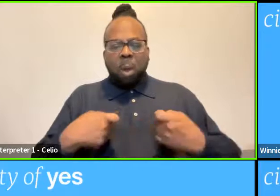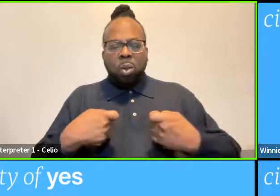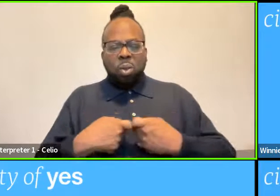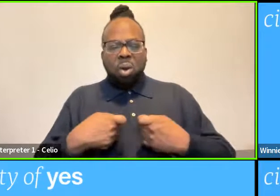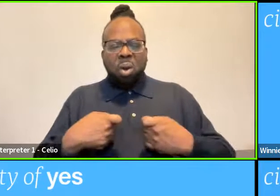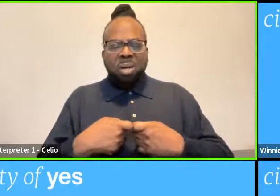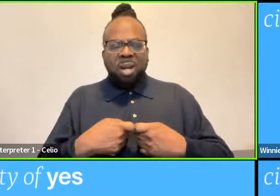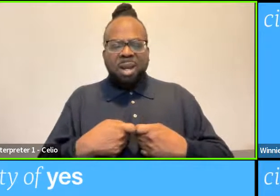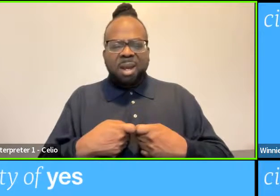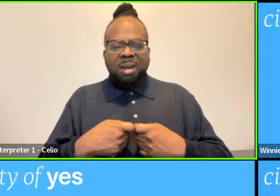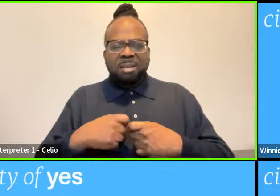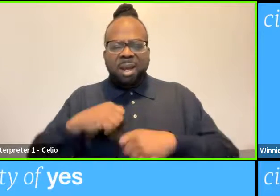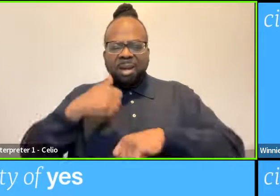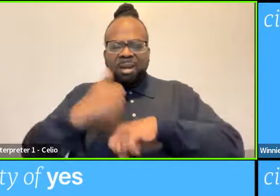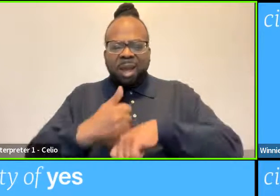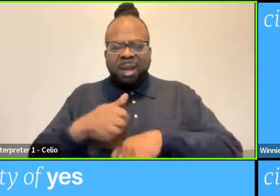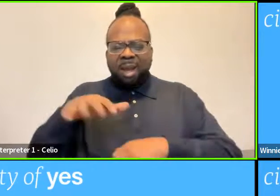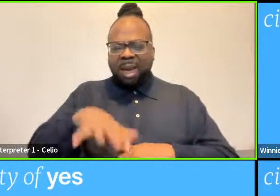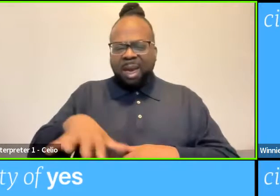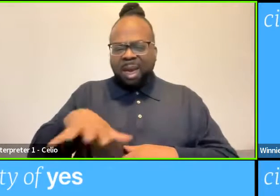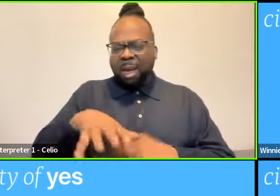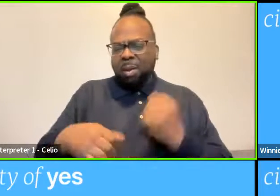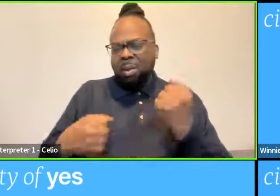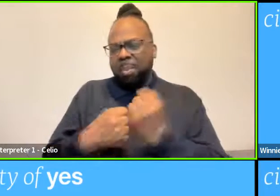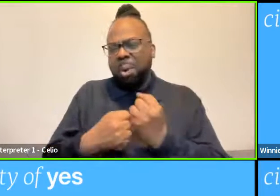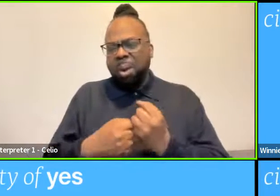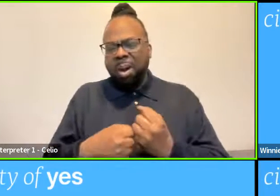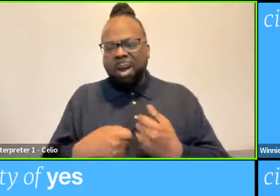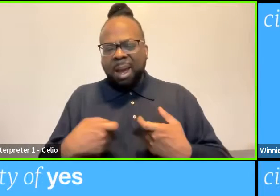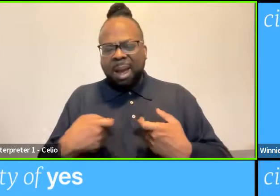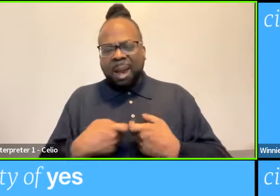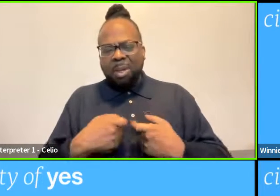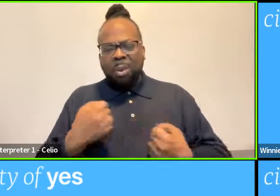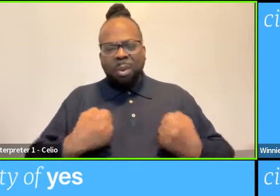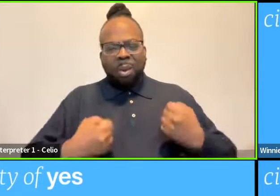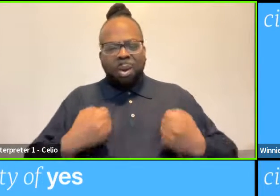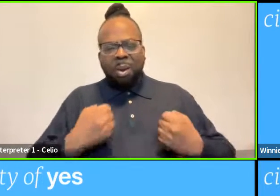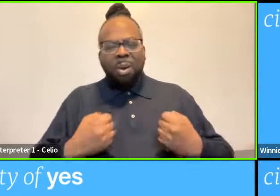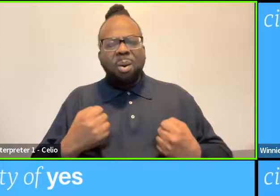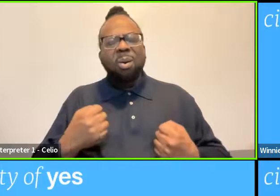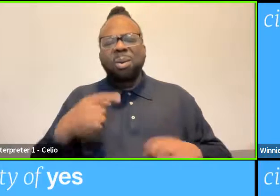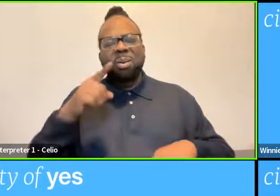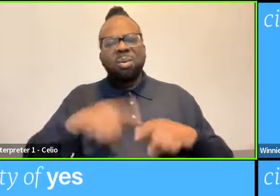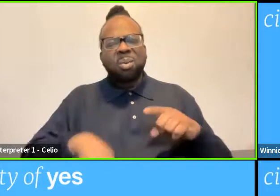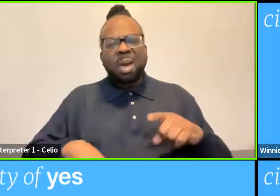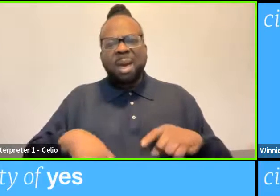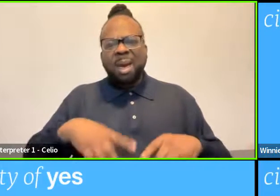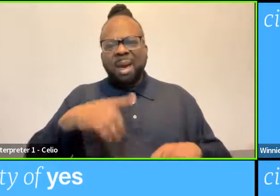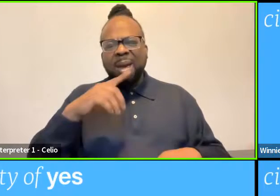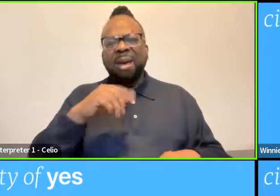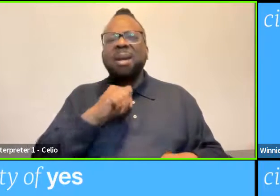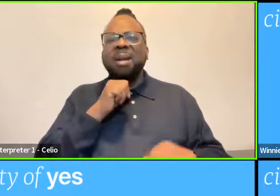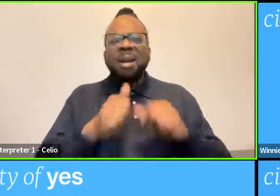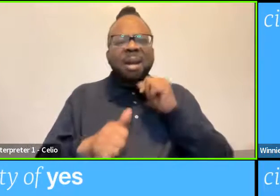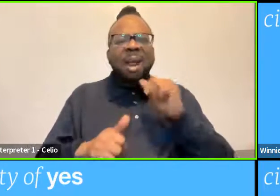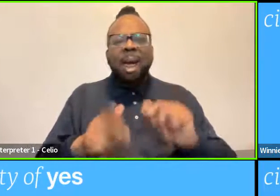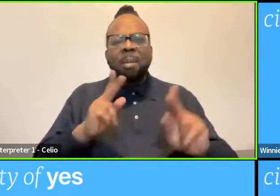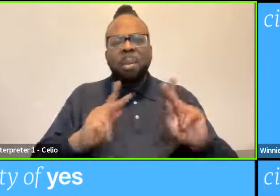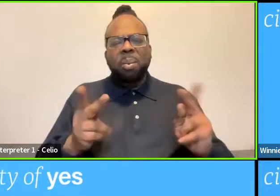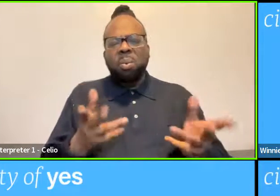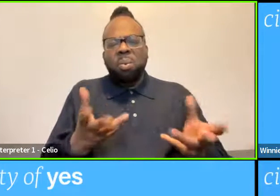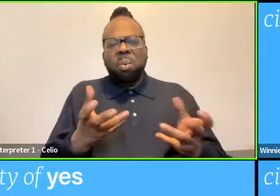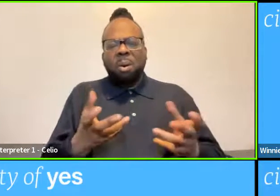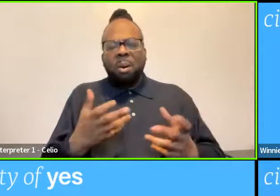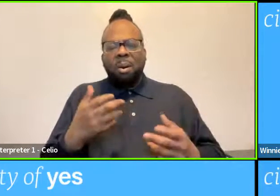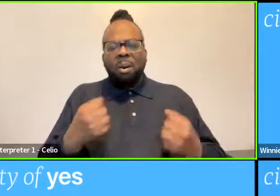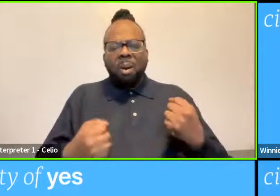electric cars. You can't deny that people are going to want to have cars. And if you don't have parking there, then they're